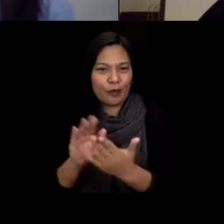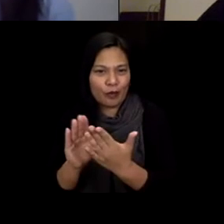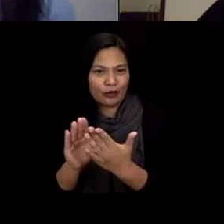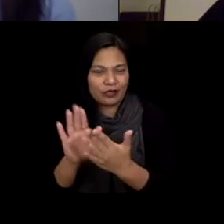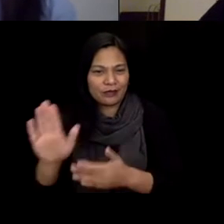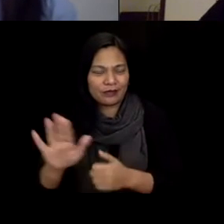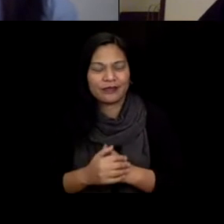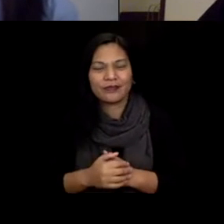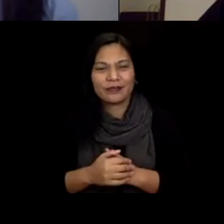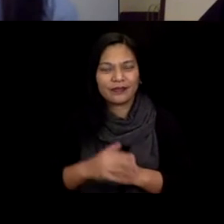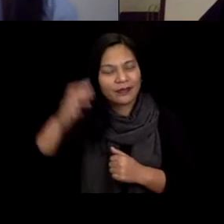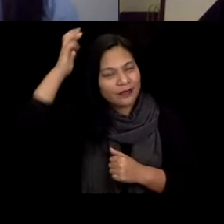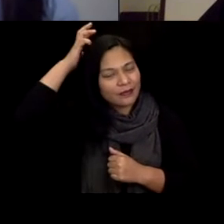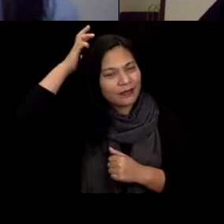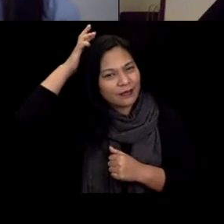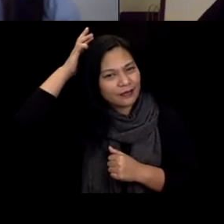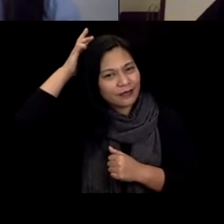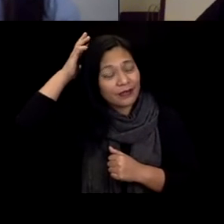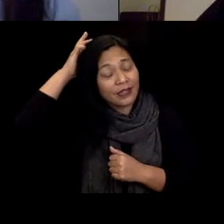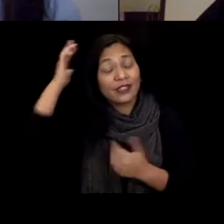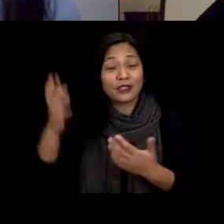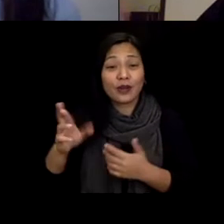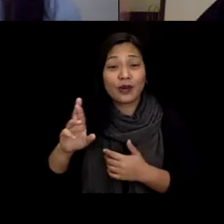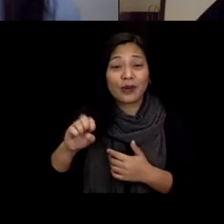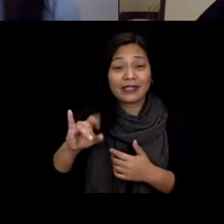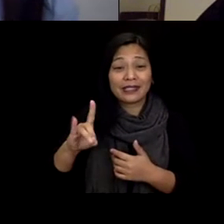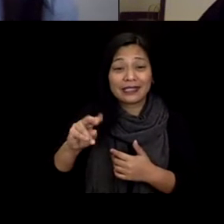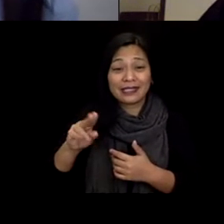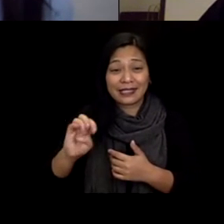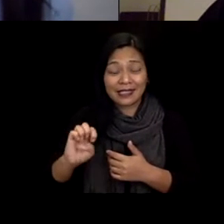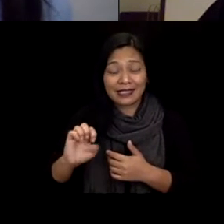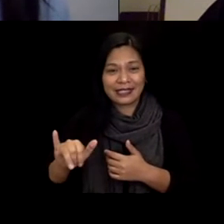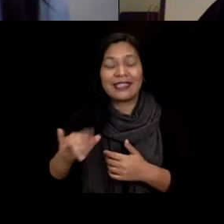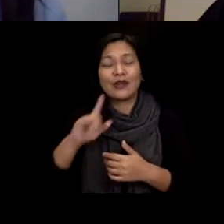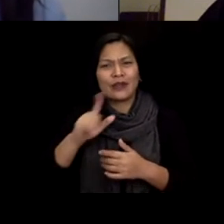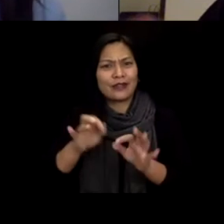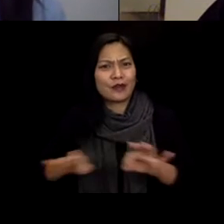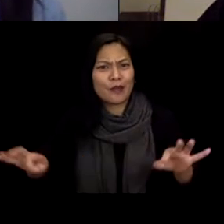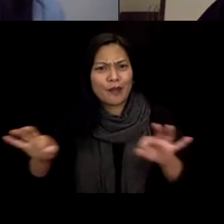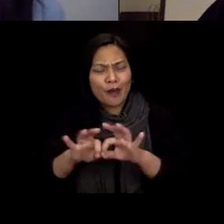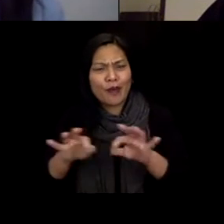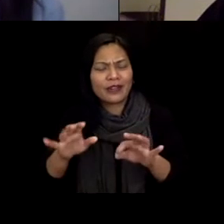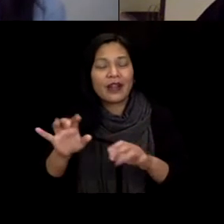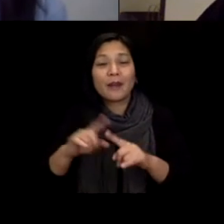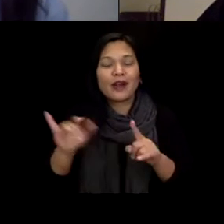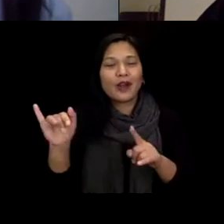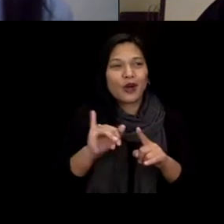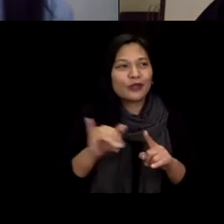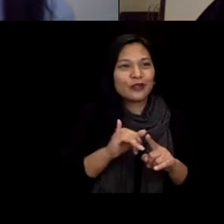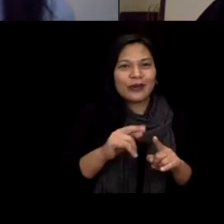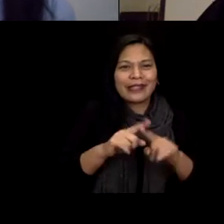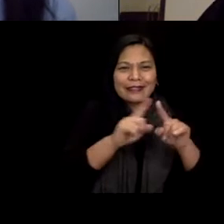So the residencies have been incredibly important, but so have those kind of intangible moments, right? Working with artists,